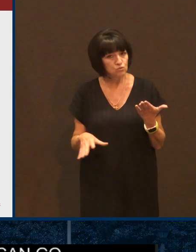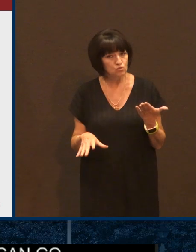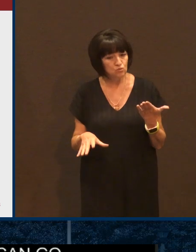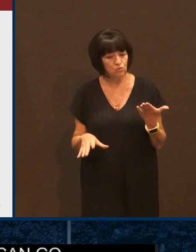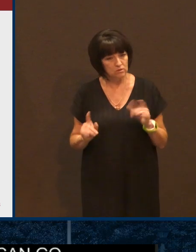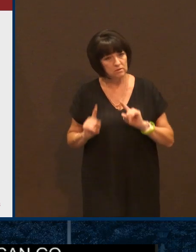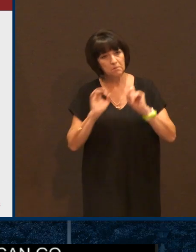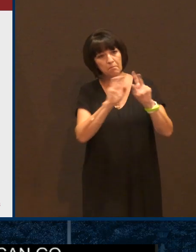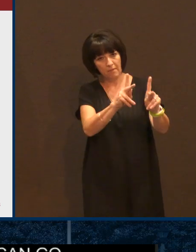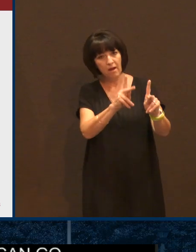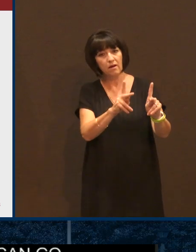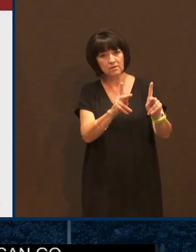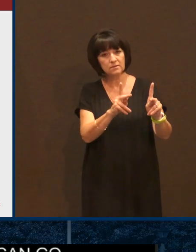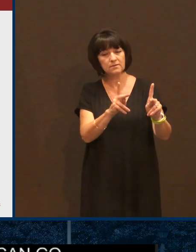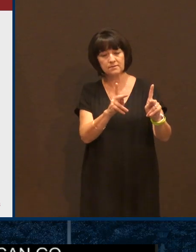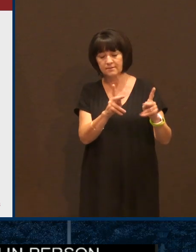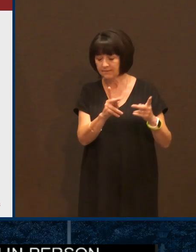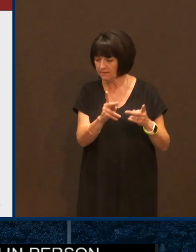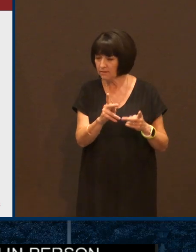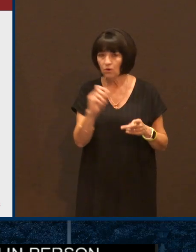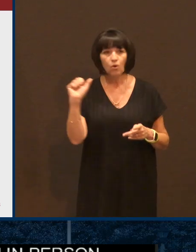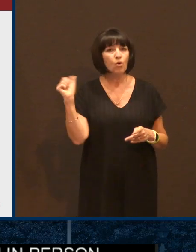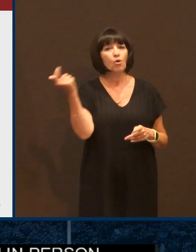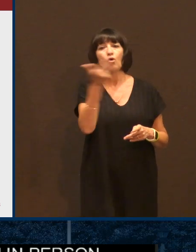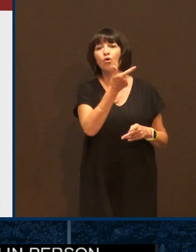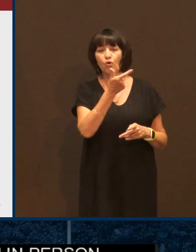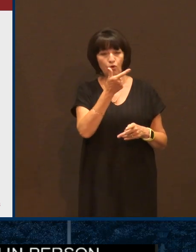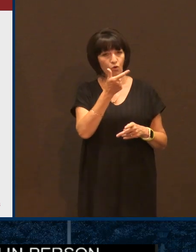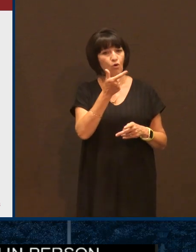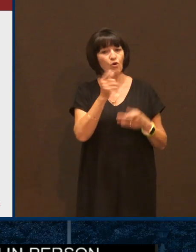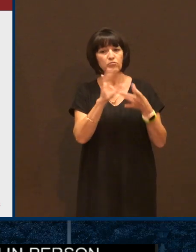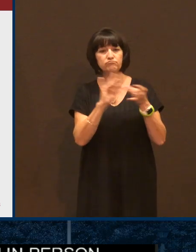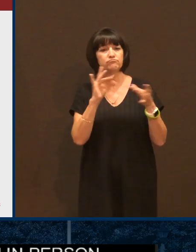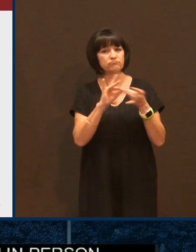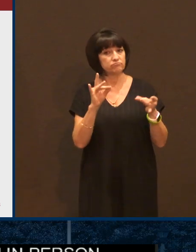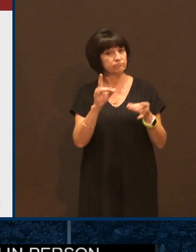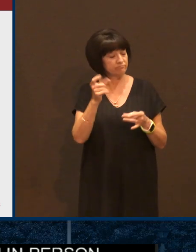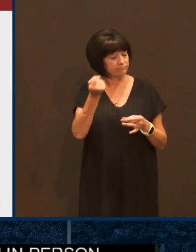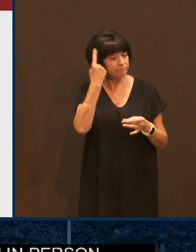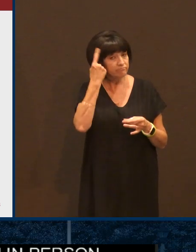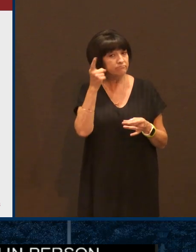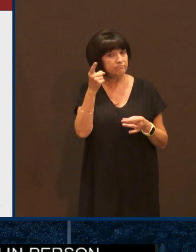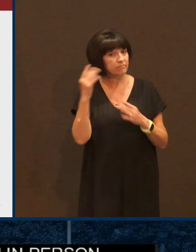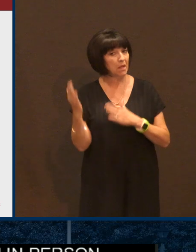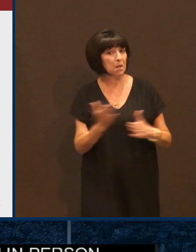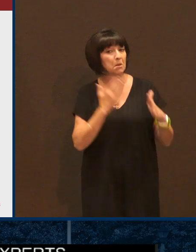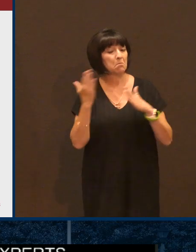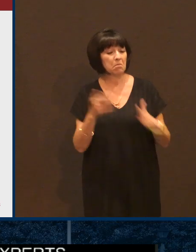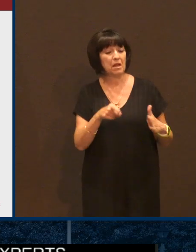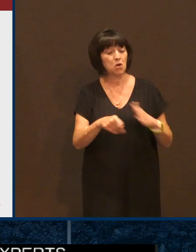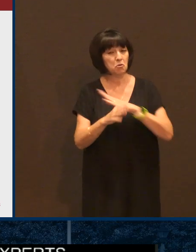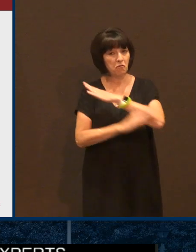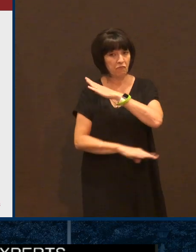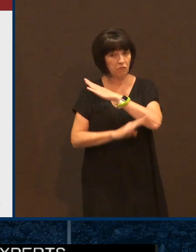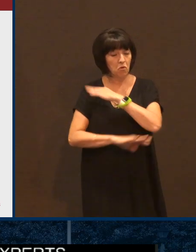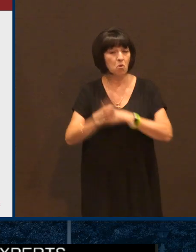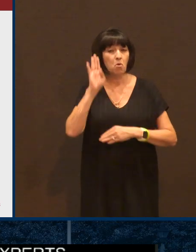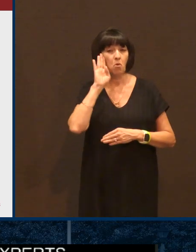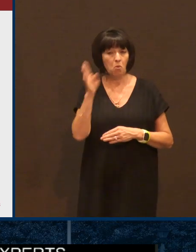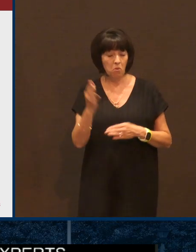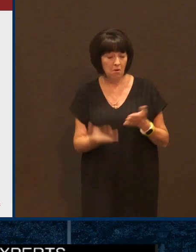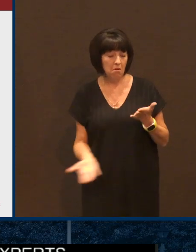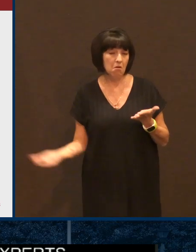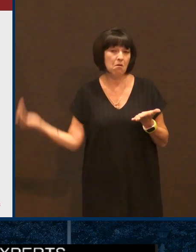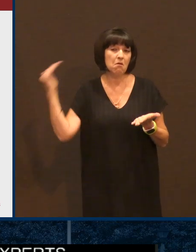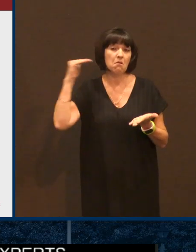there's some kind of rebound coming in the fall. We need to be ready for it. We need to have school communities